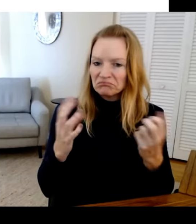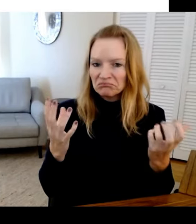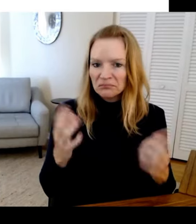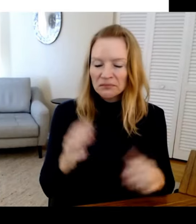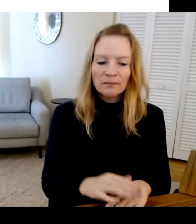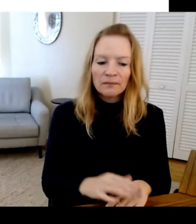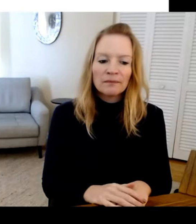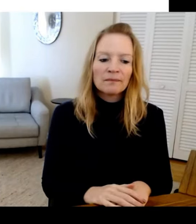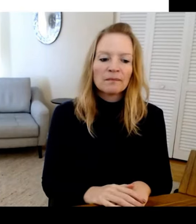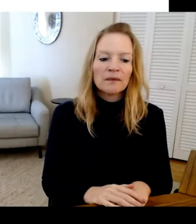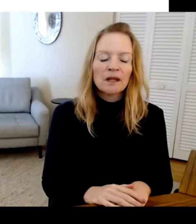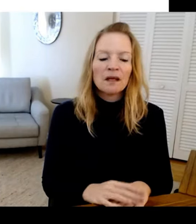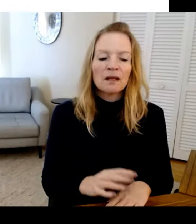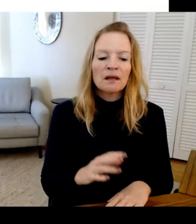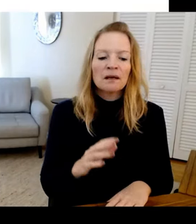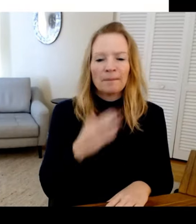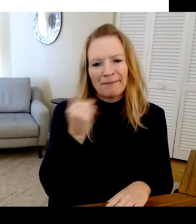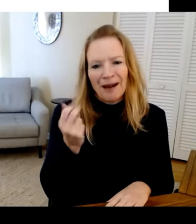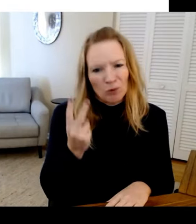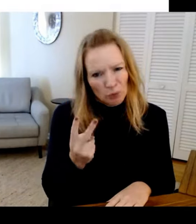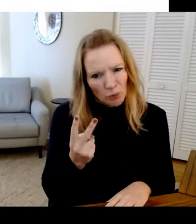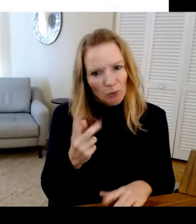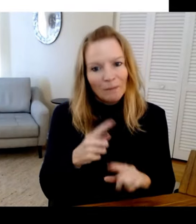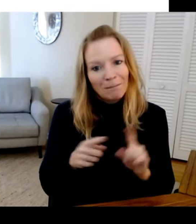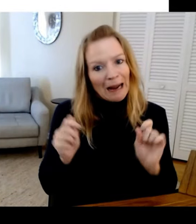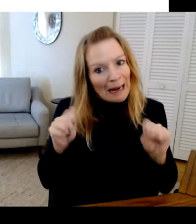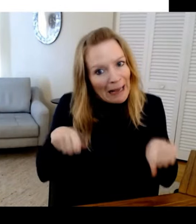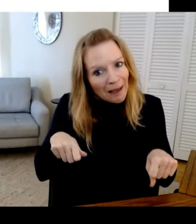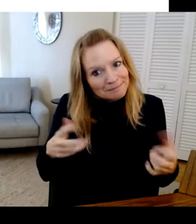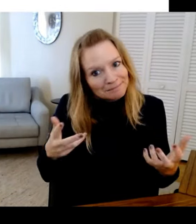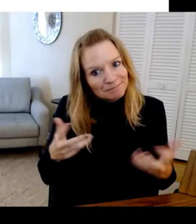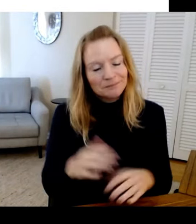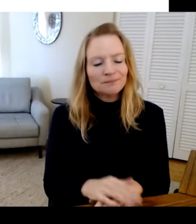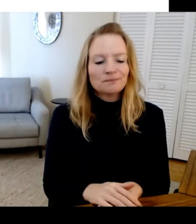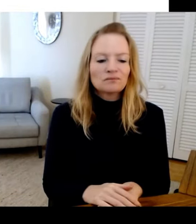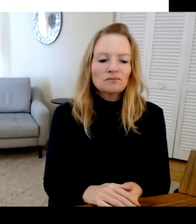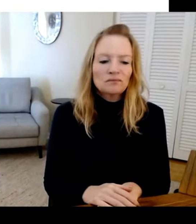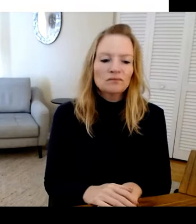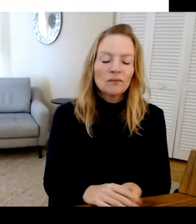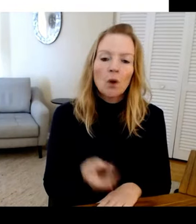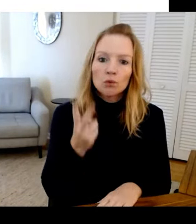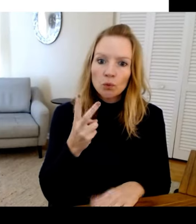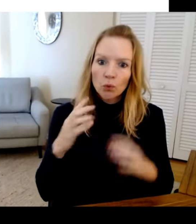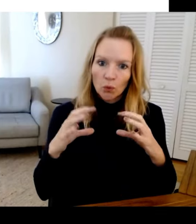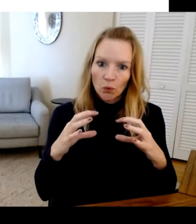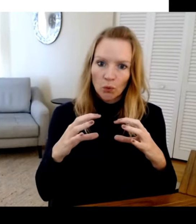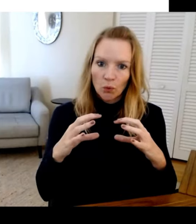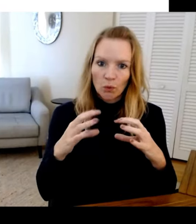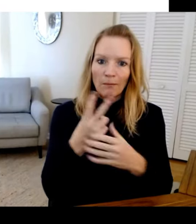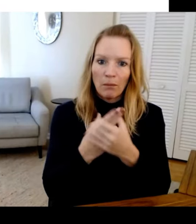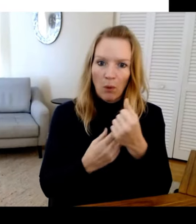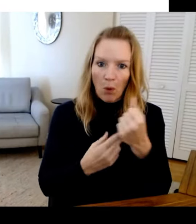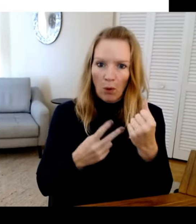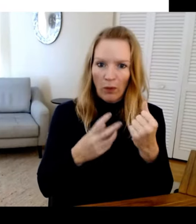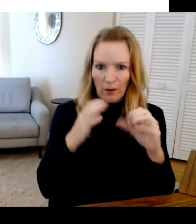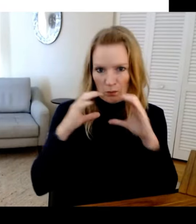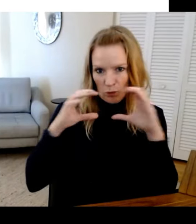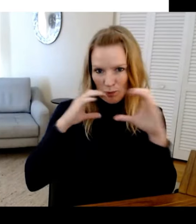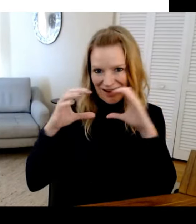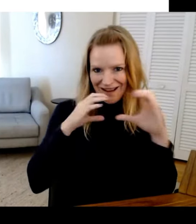one half of the brain, with only one hemisphere. You technically can. Of course, it's better to have both, but technically you can still with just